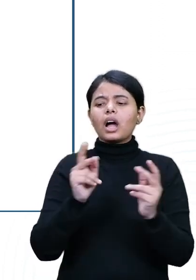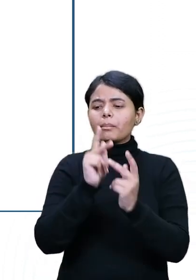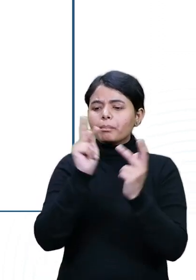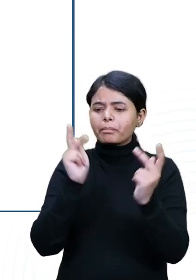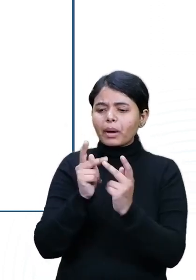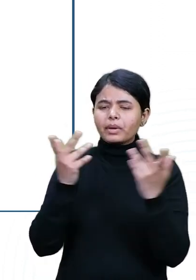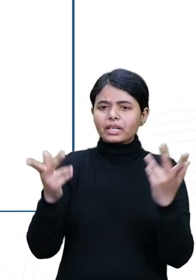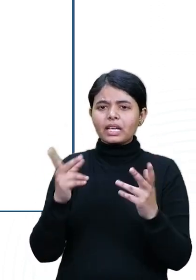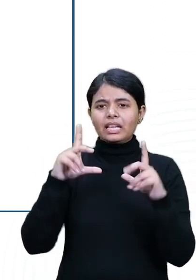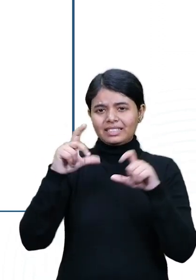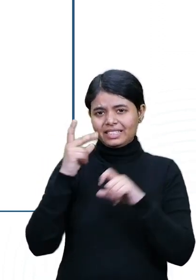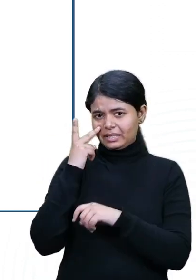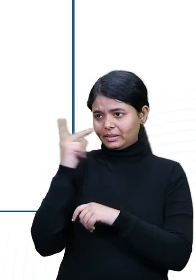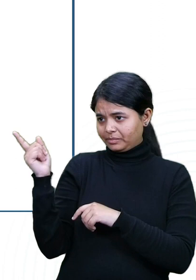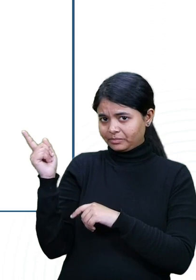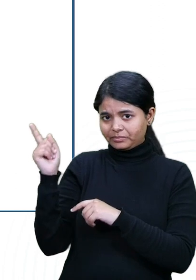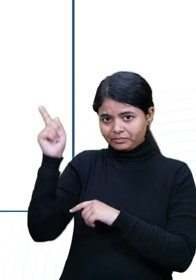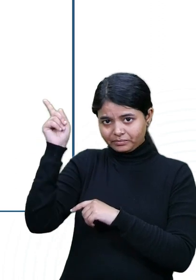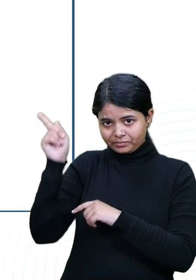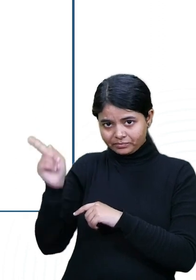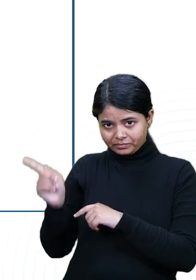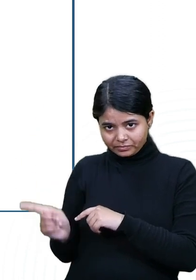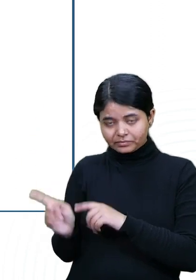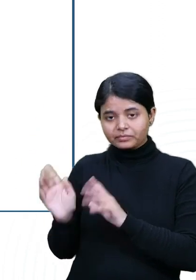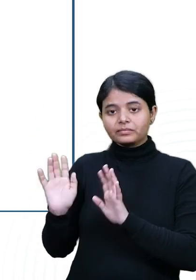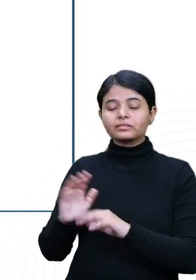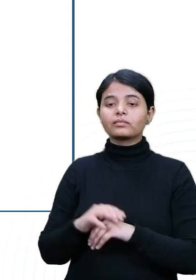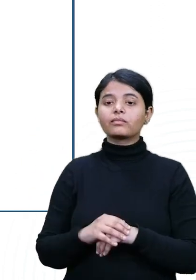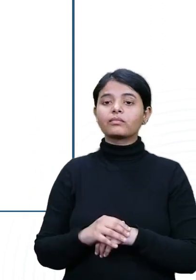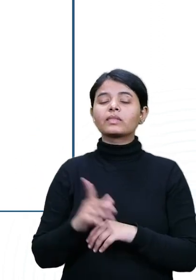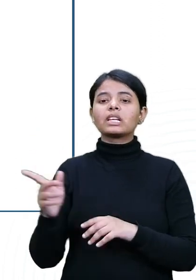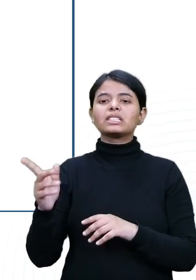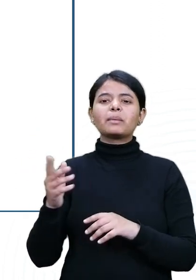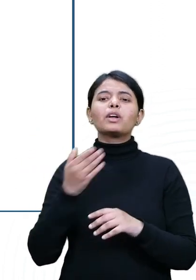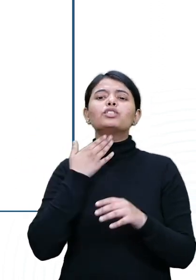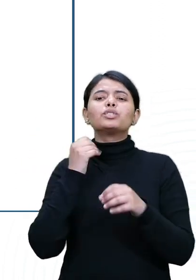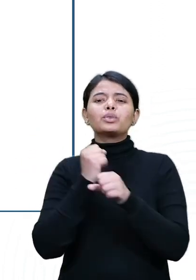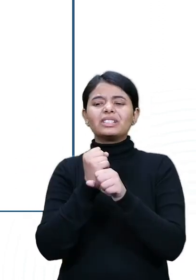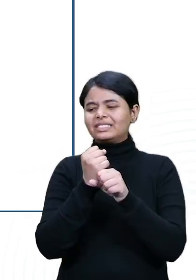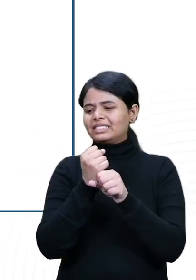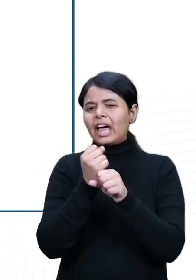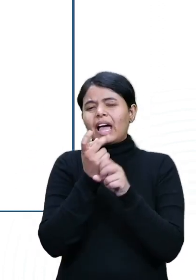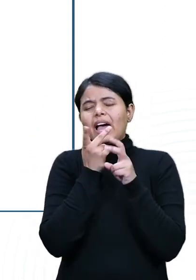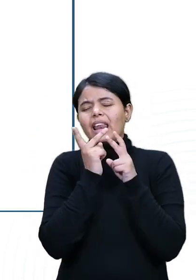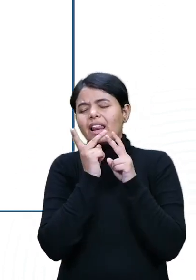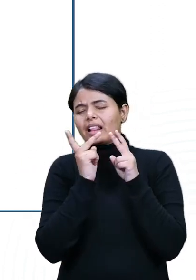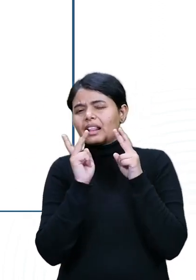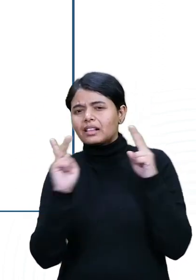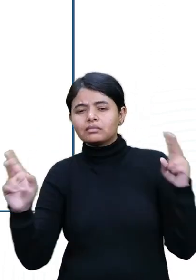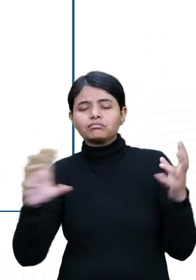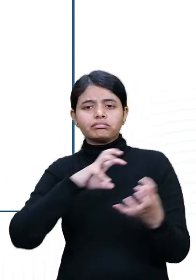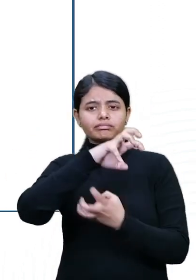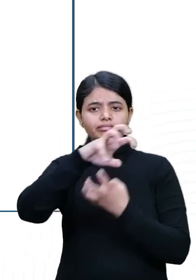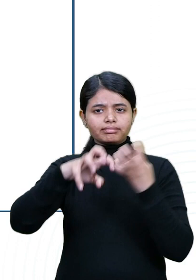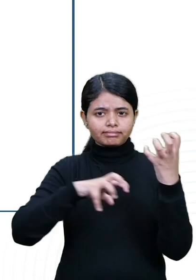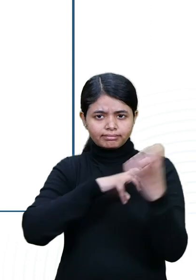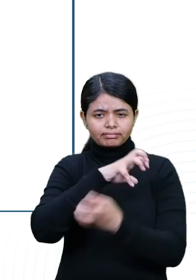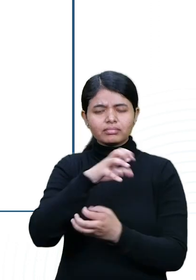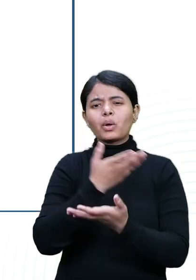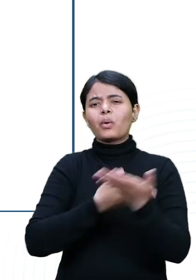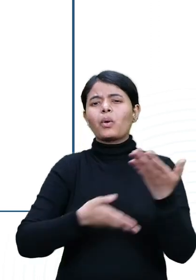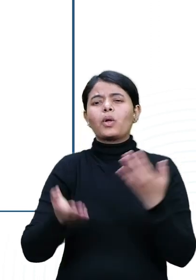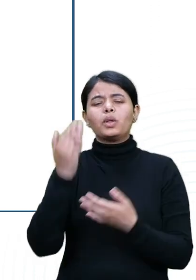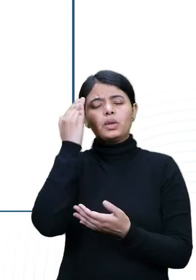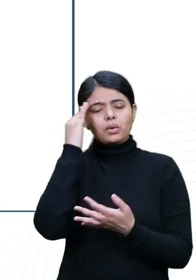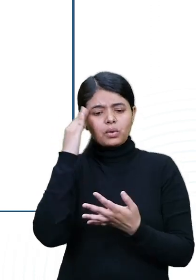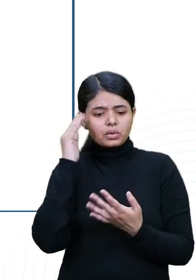and C6 carbon. And then we acetylate the newly generated free hydroxyl group, and